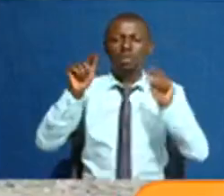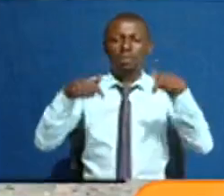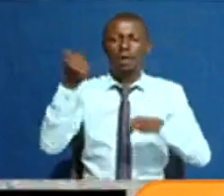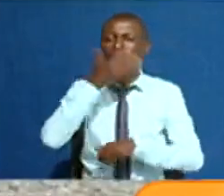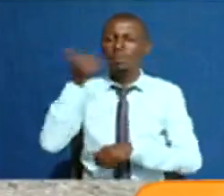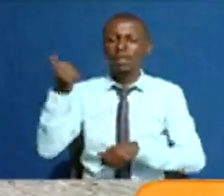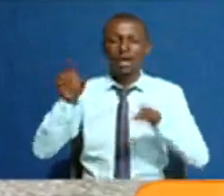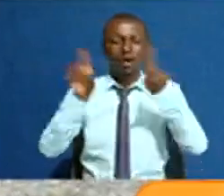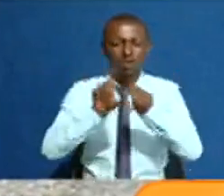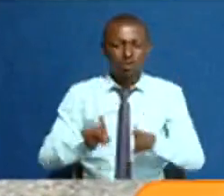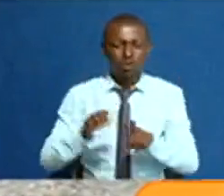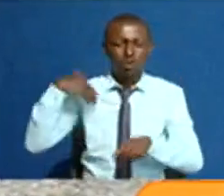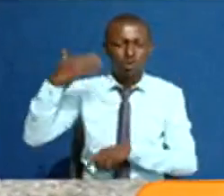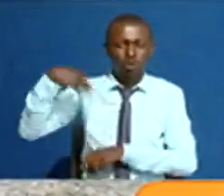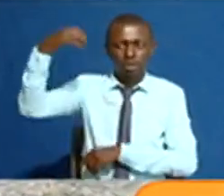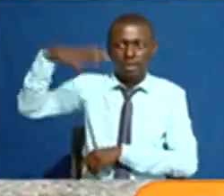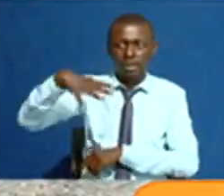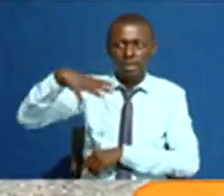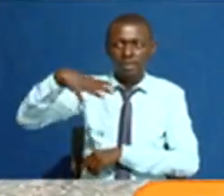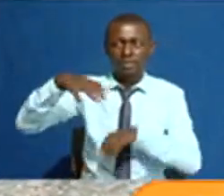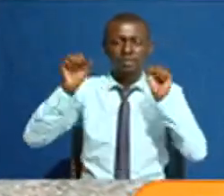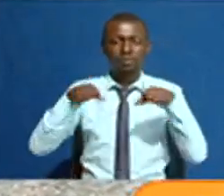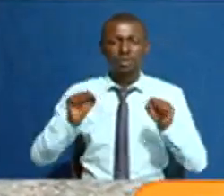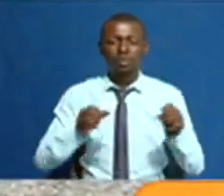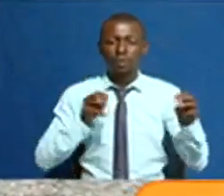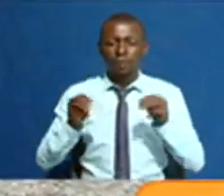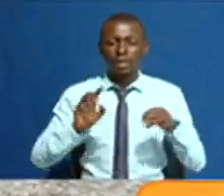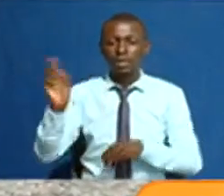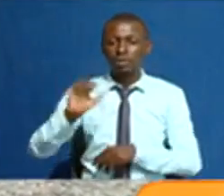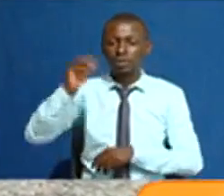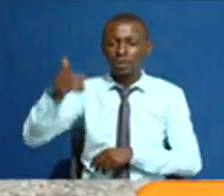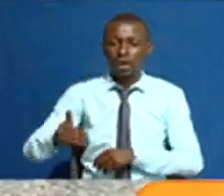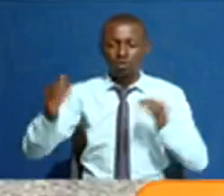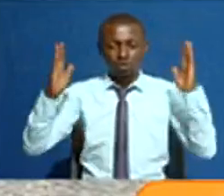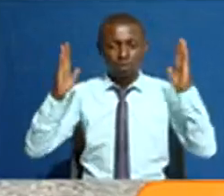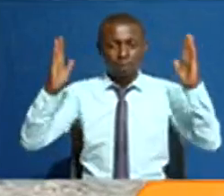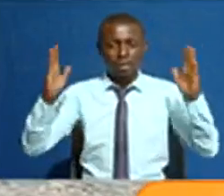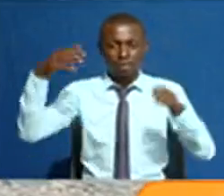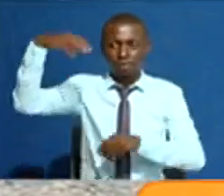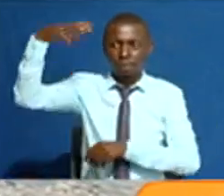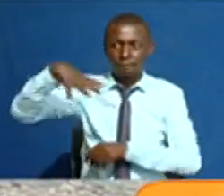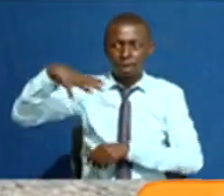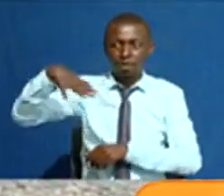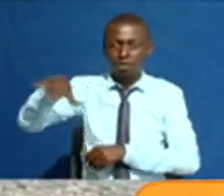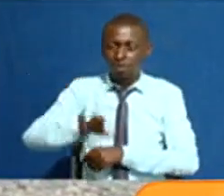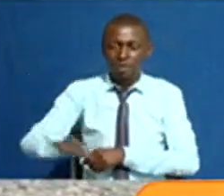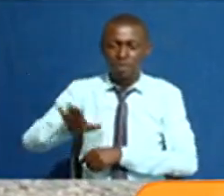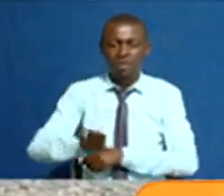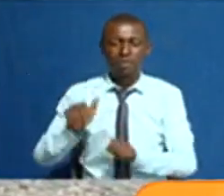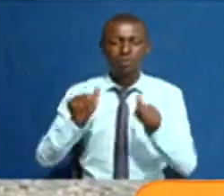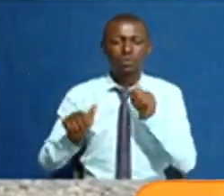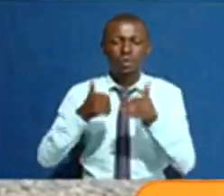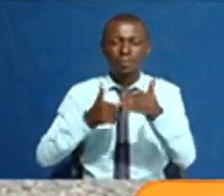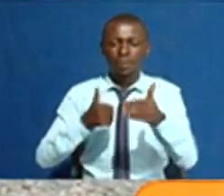more reliable energy. For you to manage Nairobi as one of the biggest cities, the power infrastructure that was existing was